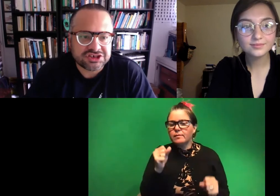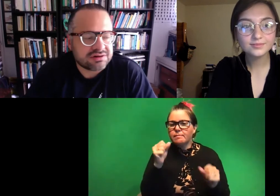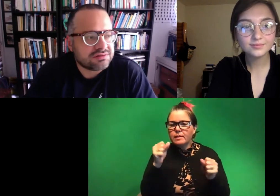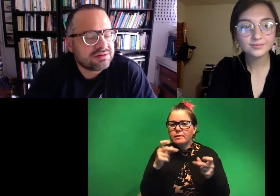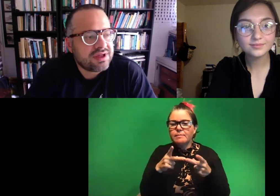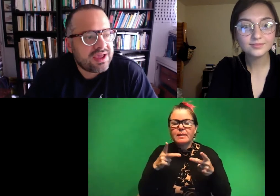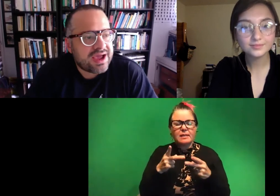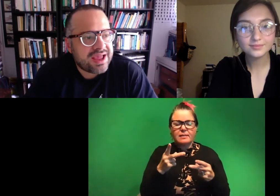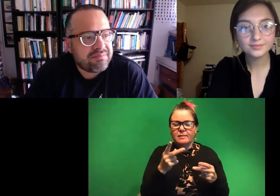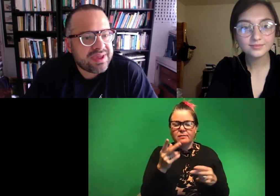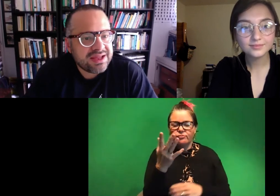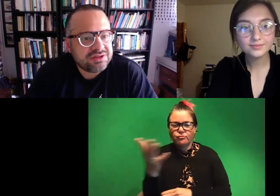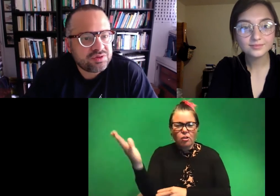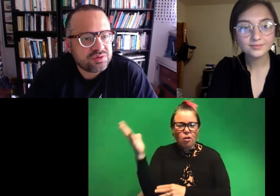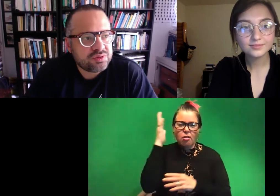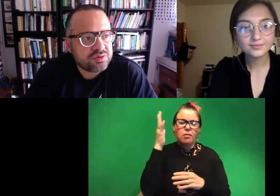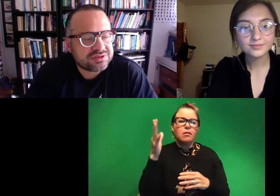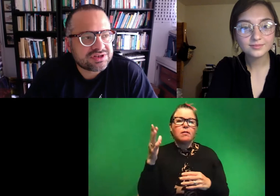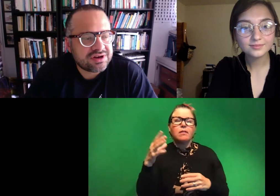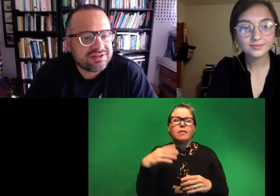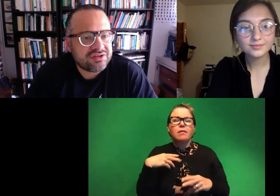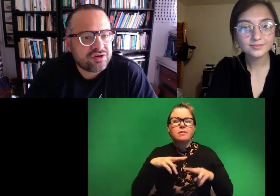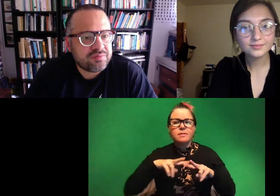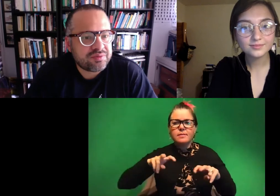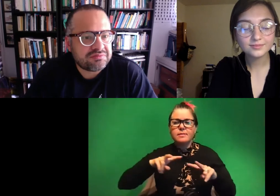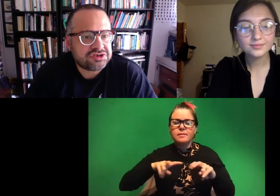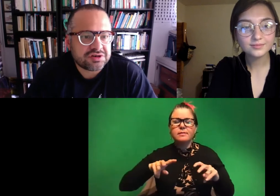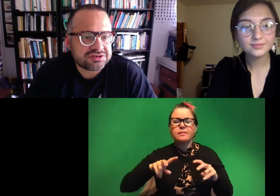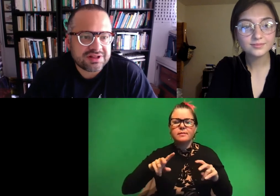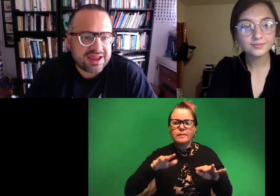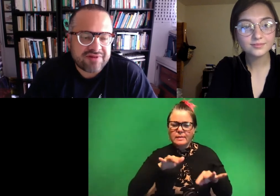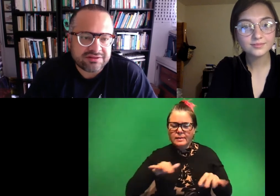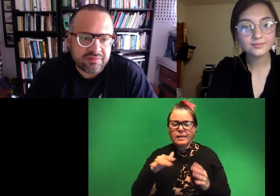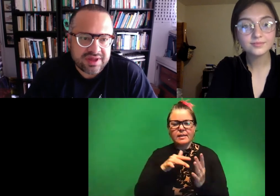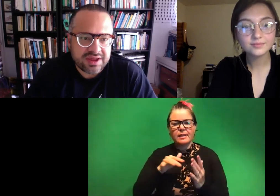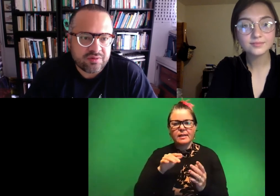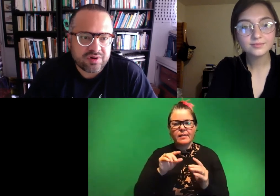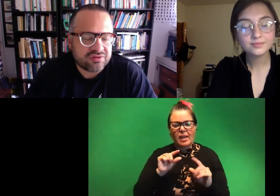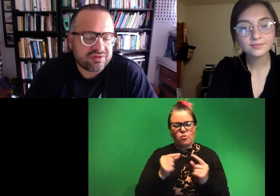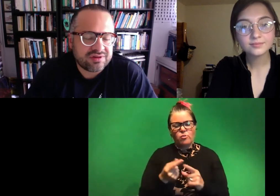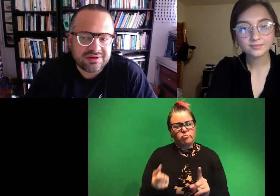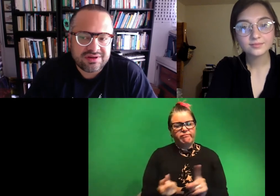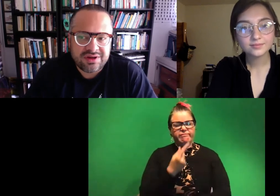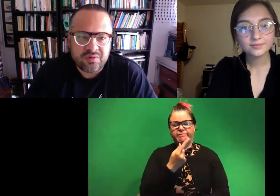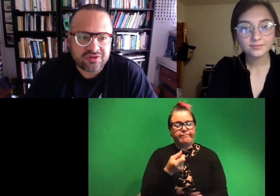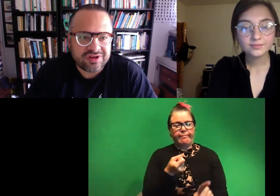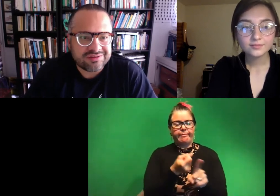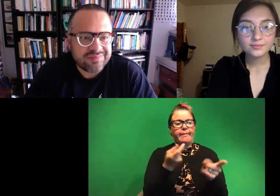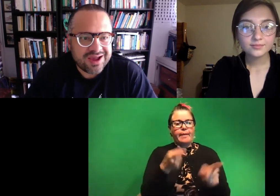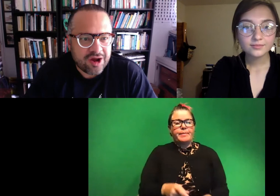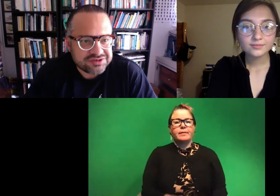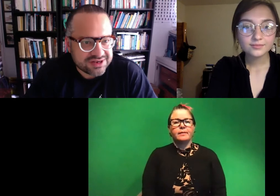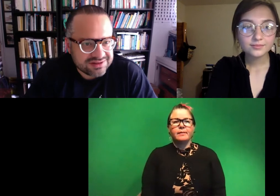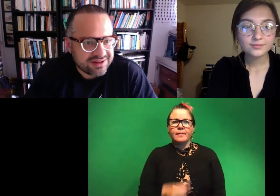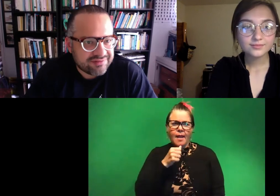of the jungle. And I begin to study this group just like a random thing. It was not